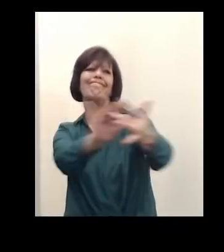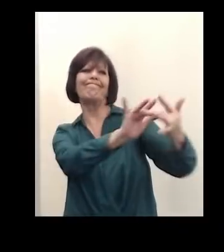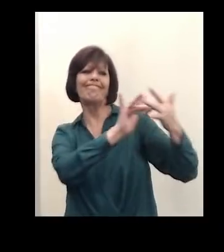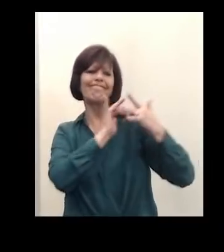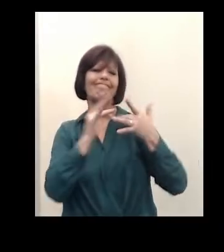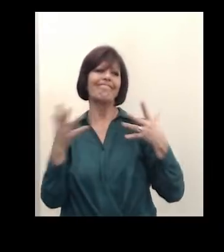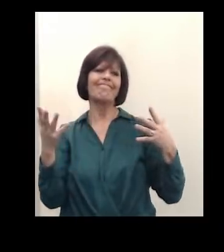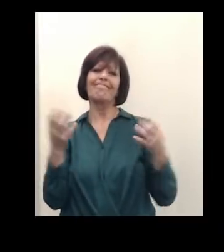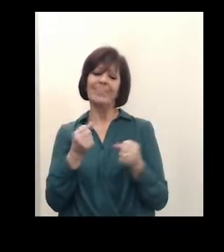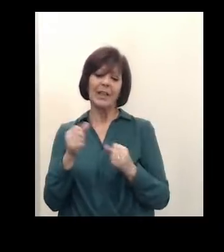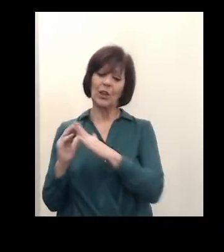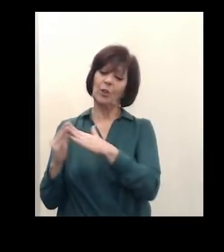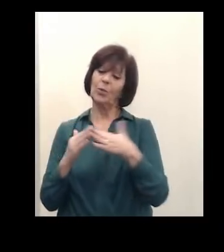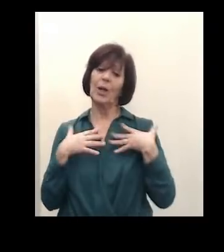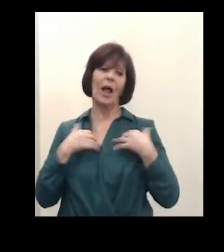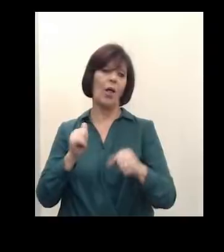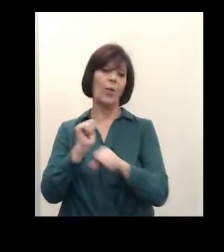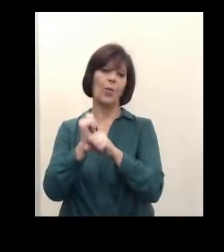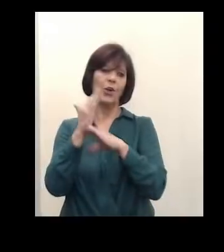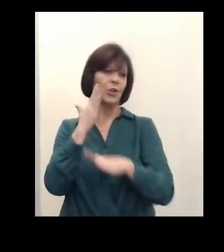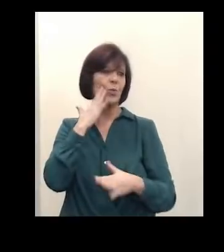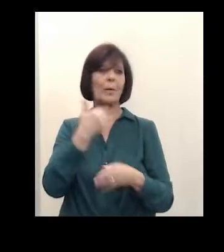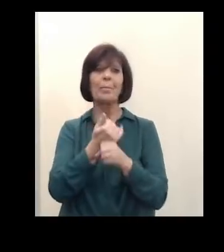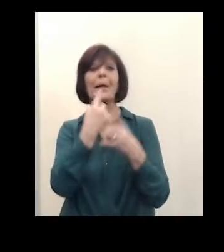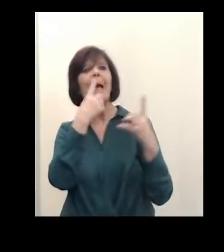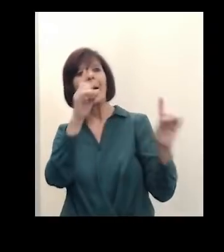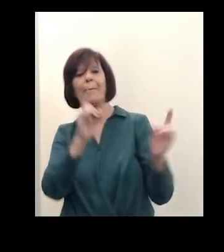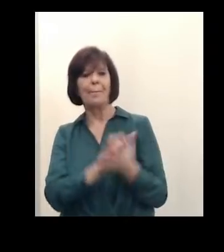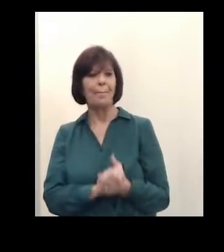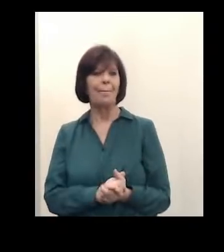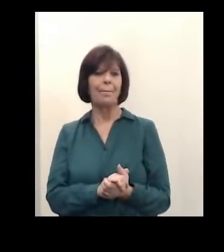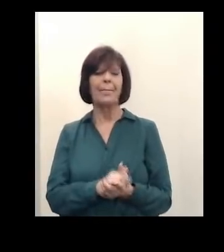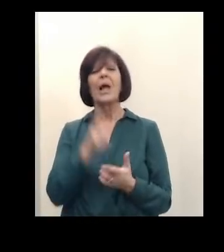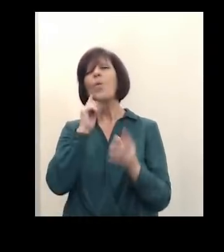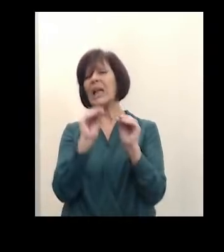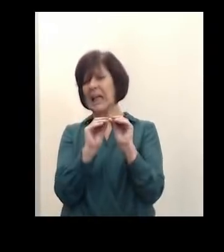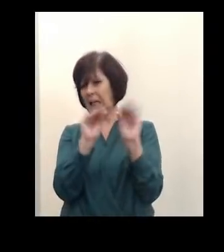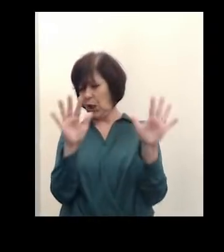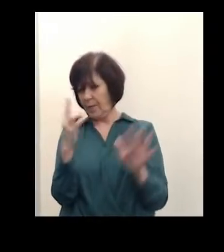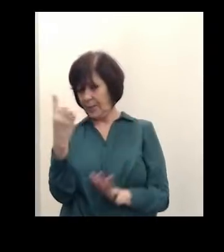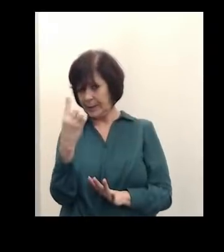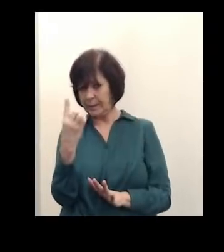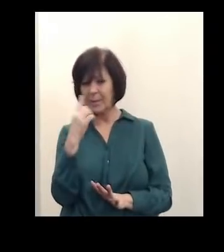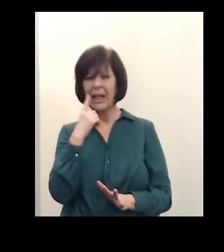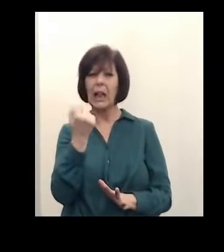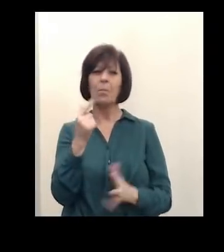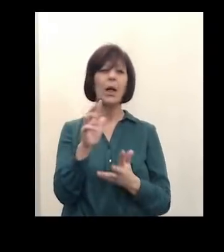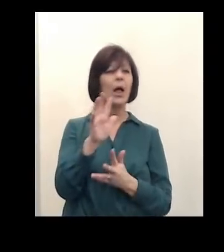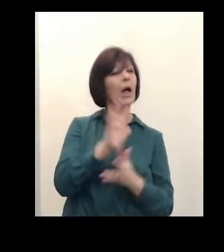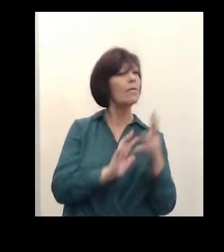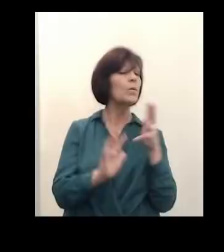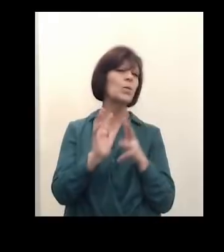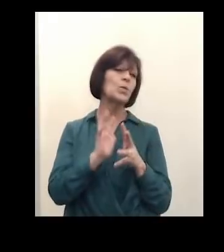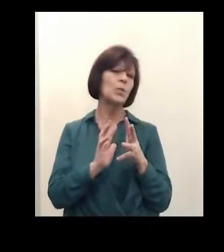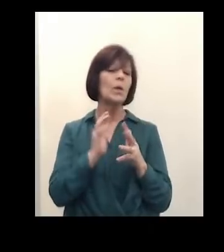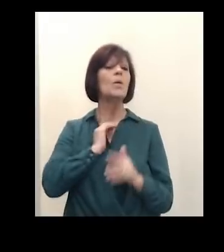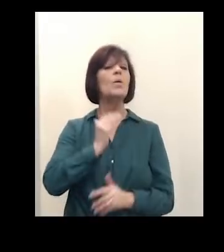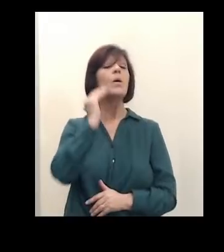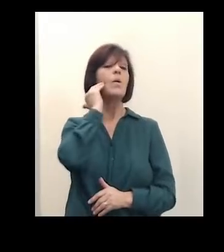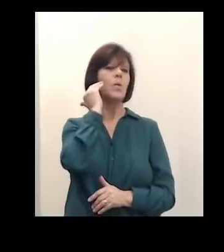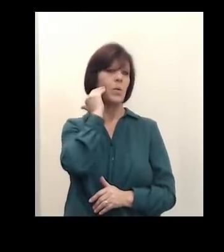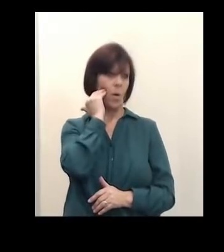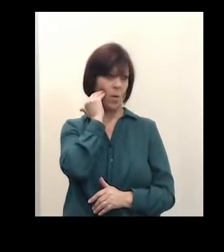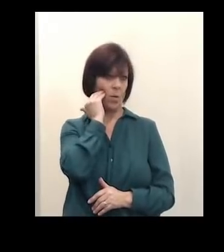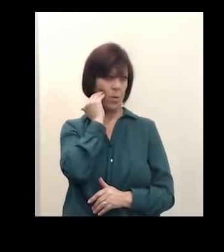workers are happy to make that happen. And I just want to clarify, there's been a little bit of confusion. We know that initially